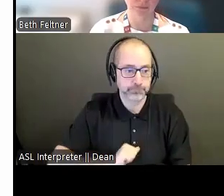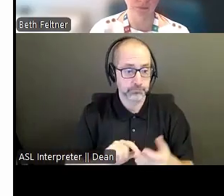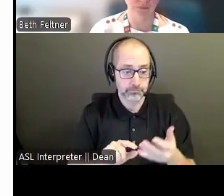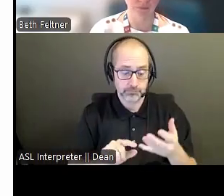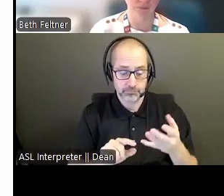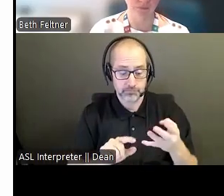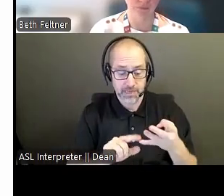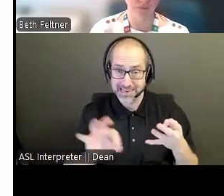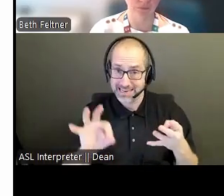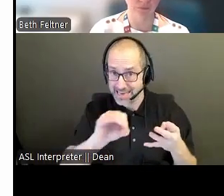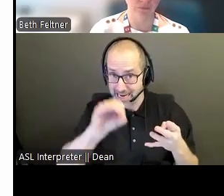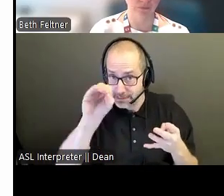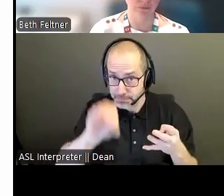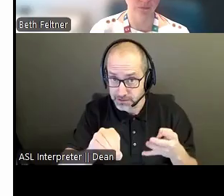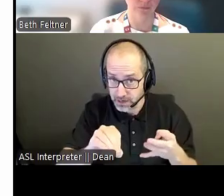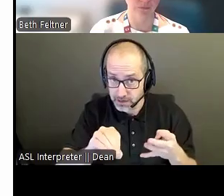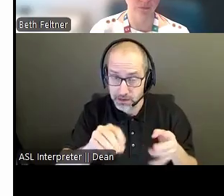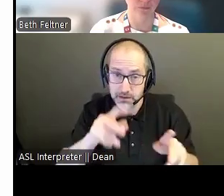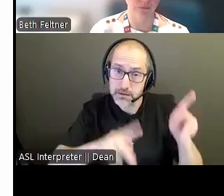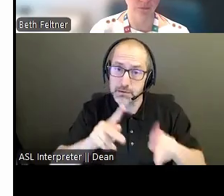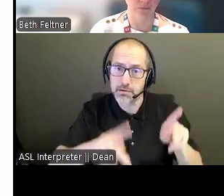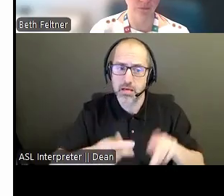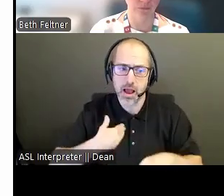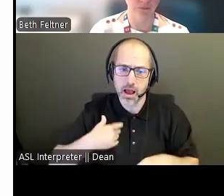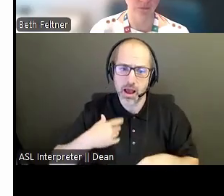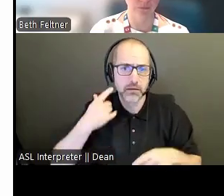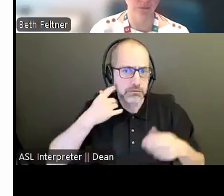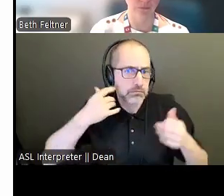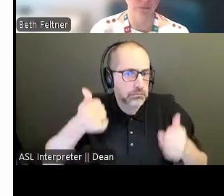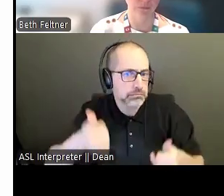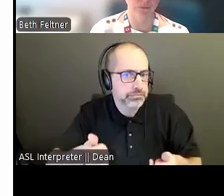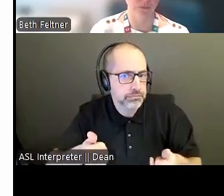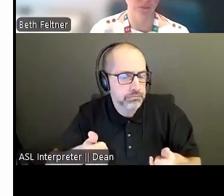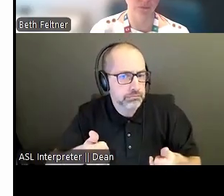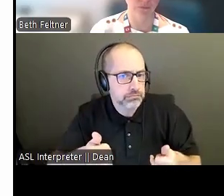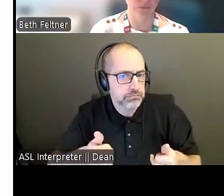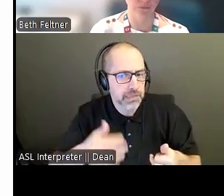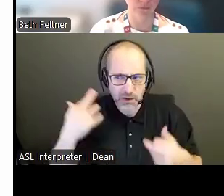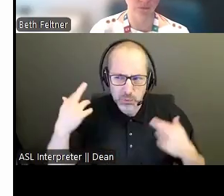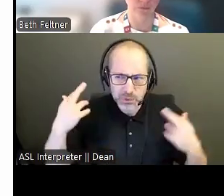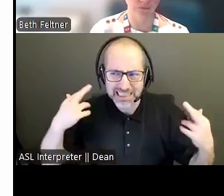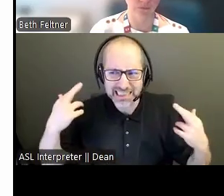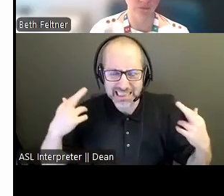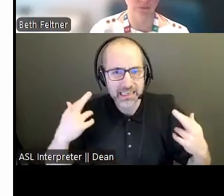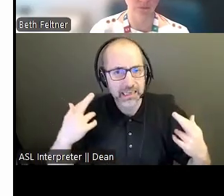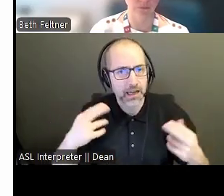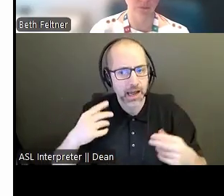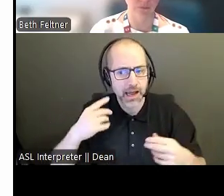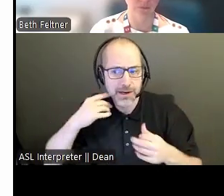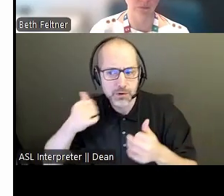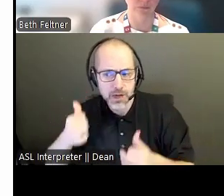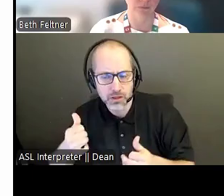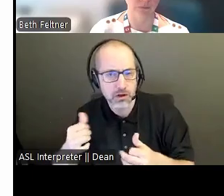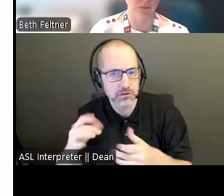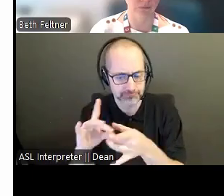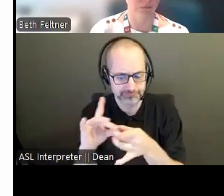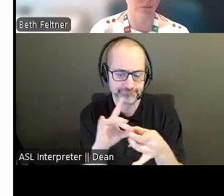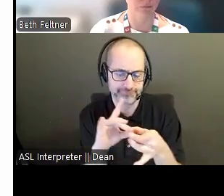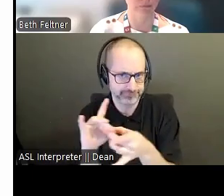with tinnitus also have a measurable hearing loss. So they really do kind of go together a lot of the